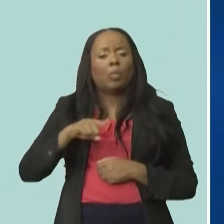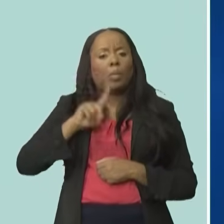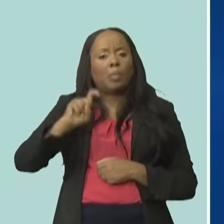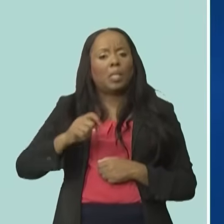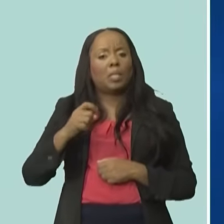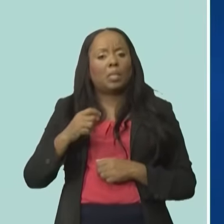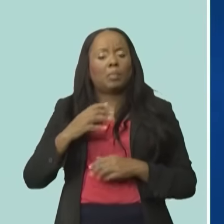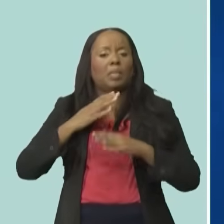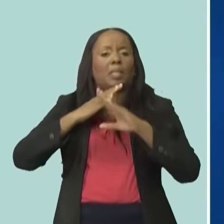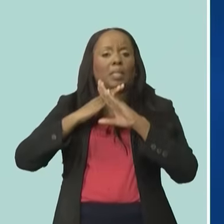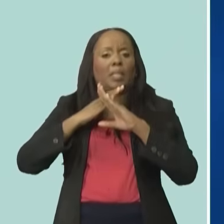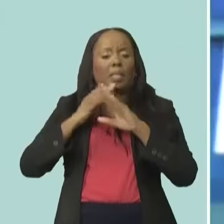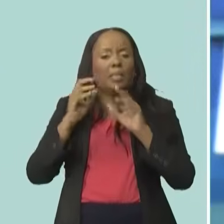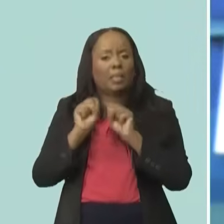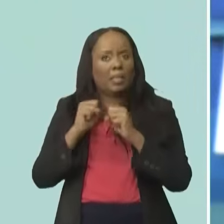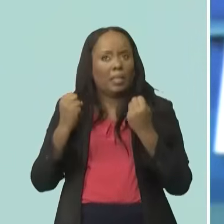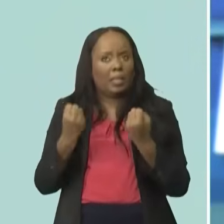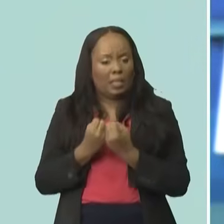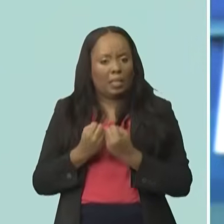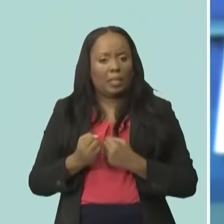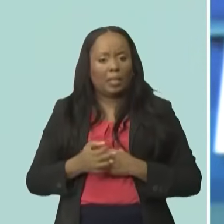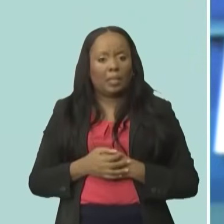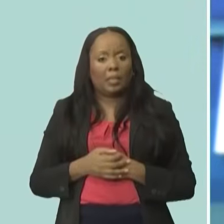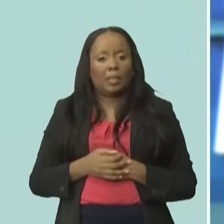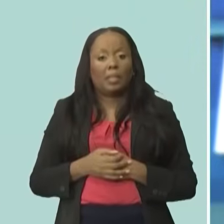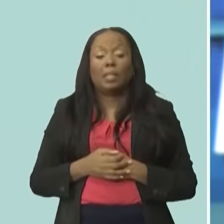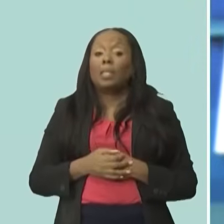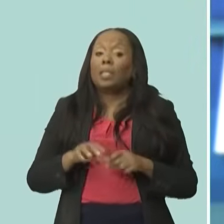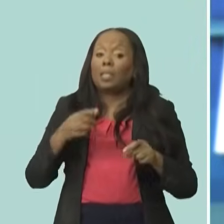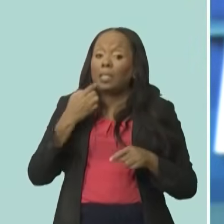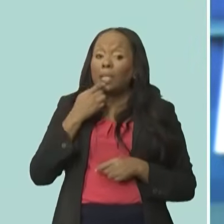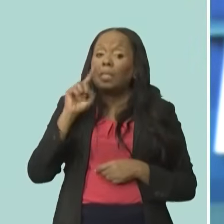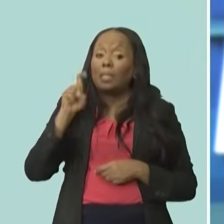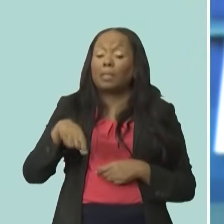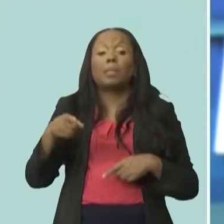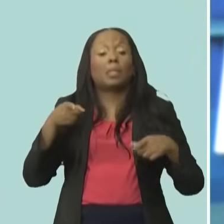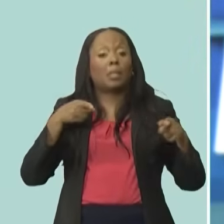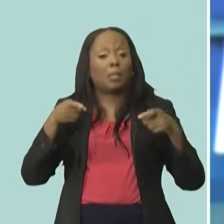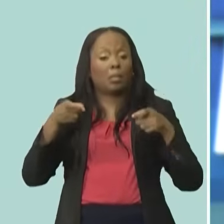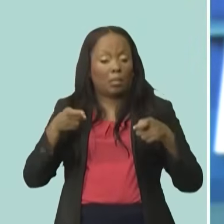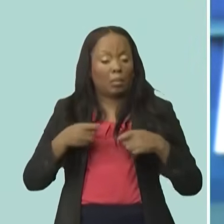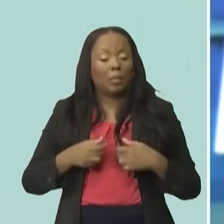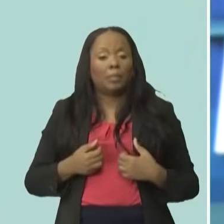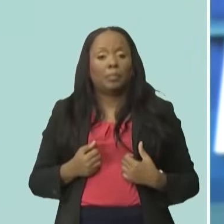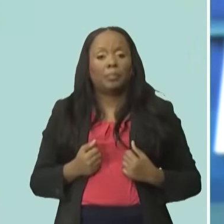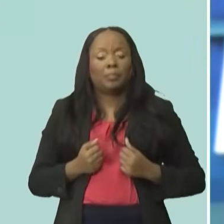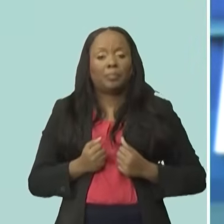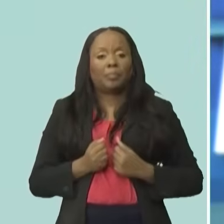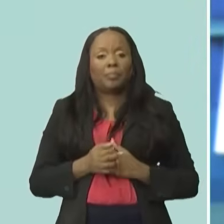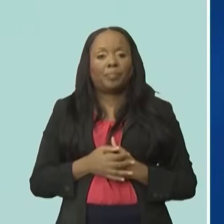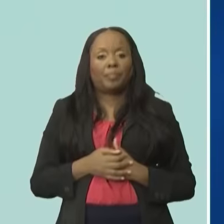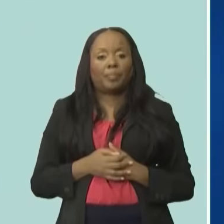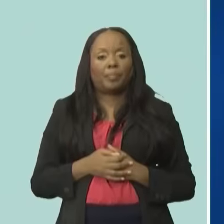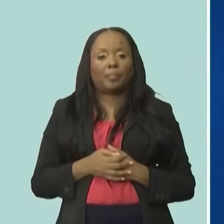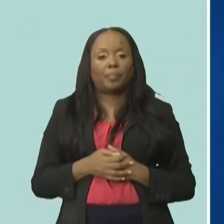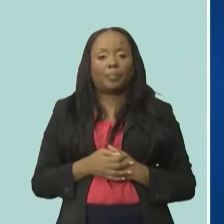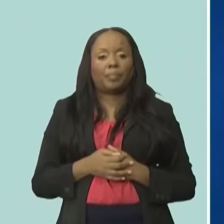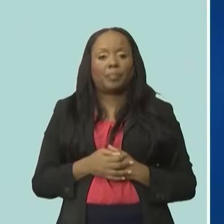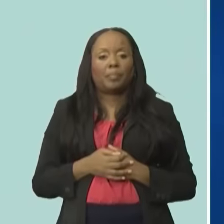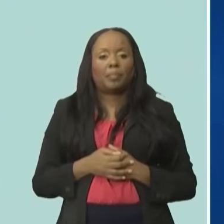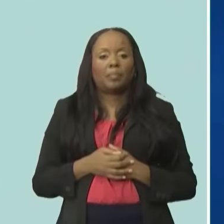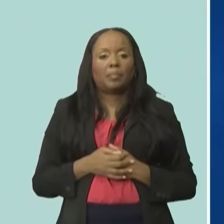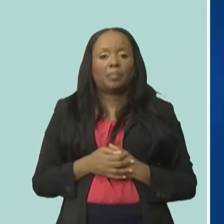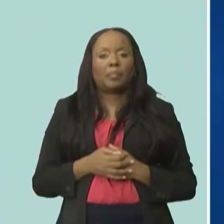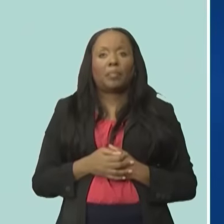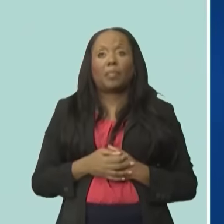protected against crime. Mr. Thorne also says there must be controls. If there's to be